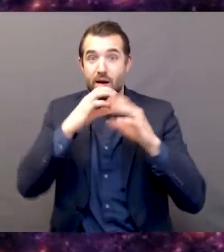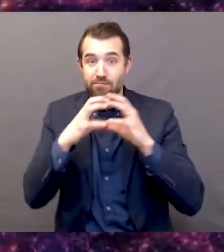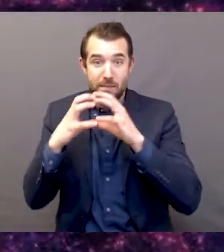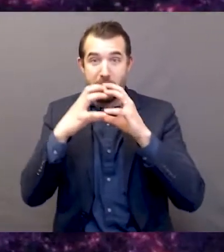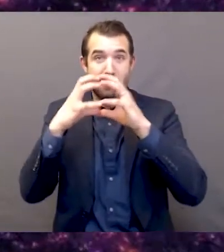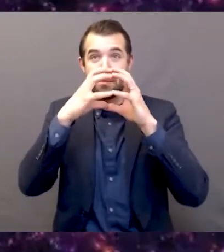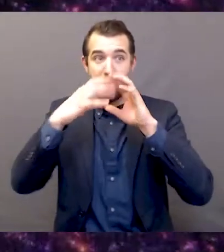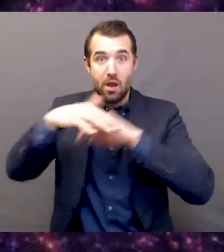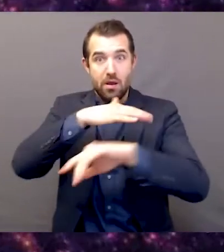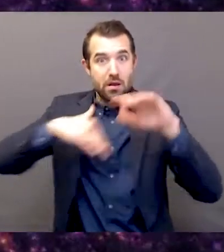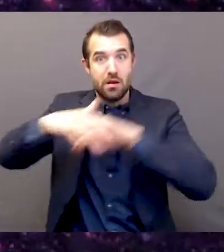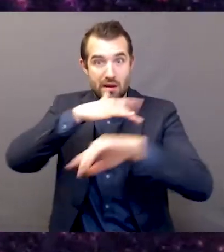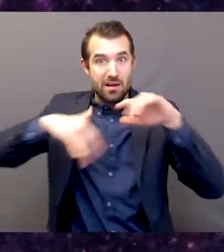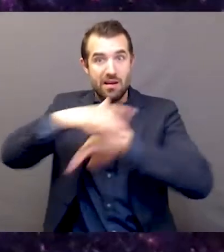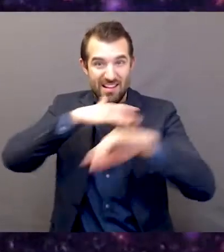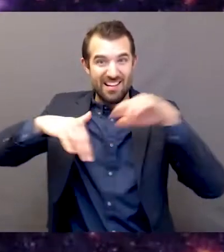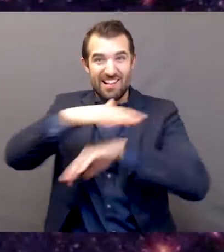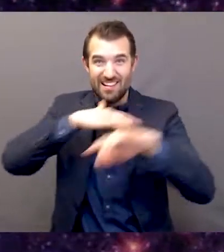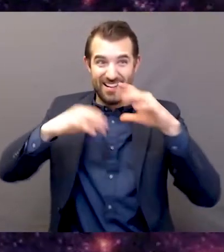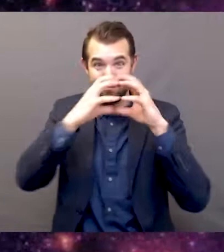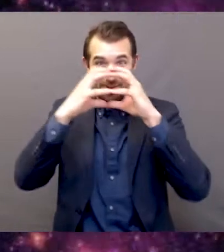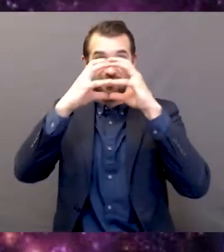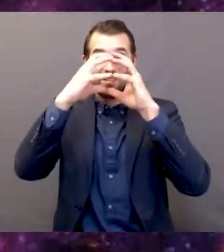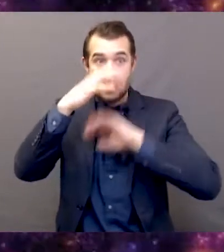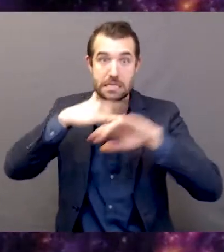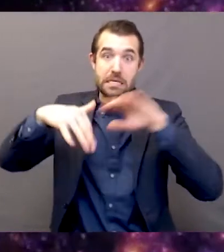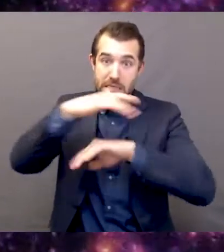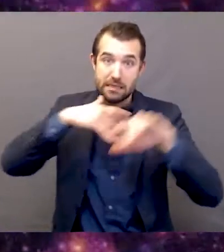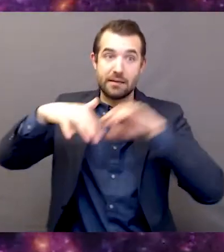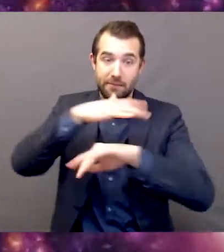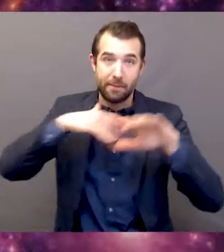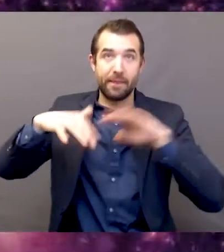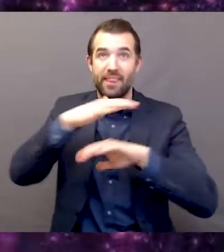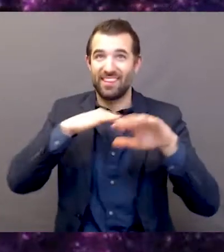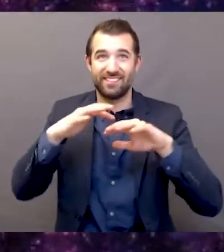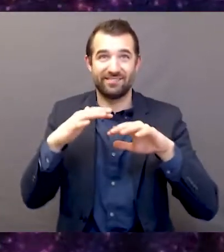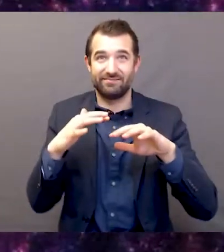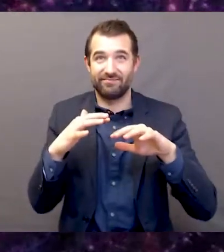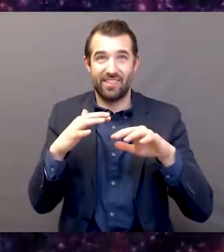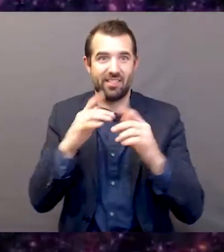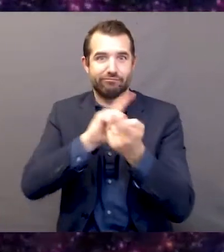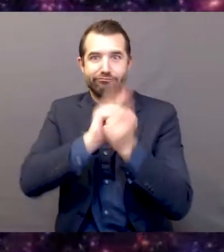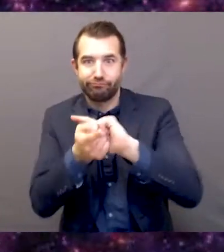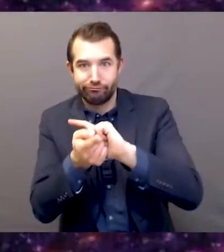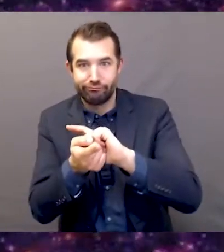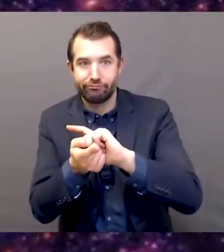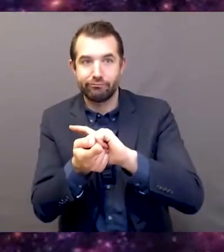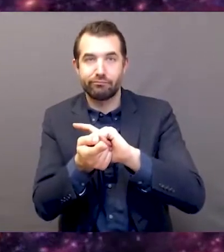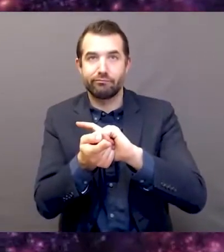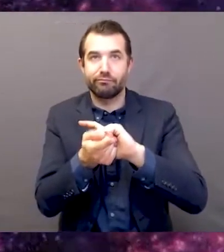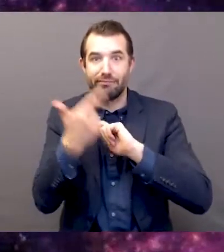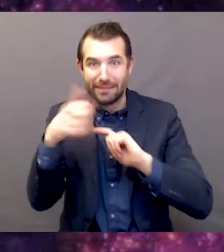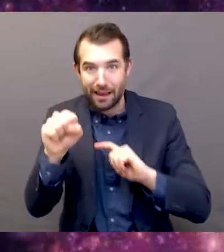by the rising bubbles. And as the rising bubbles move upward in the atmosphere, this stirring is then converted back